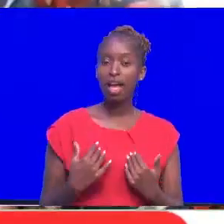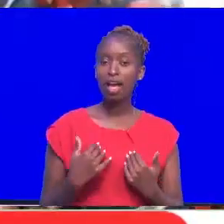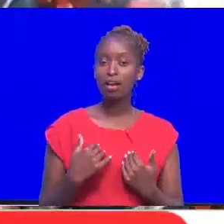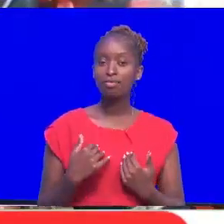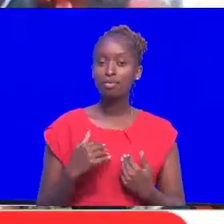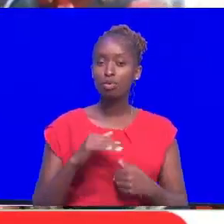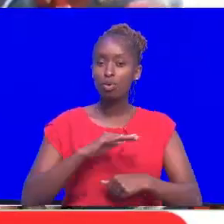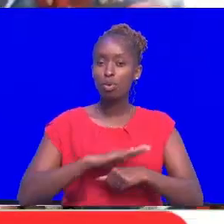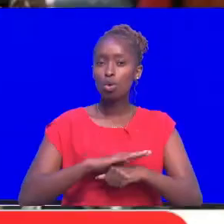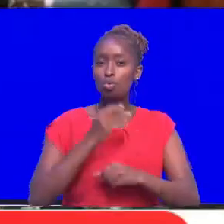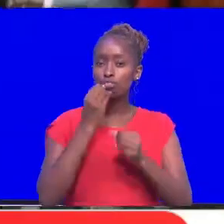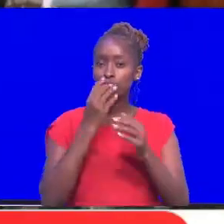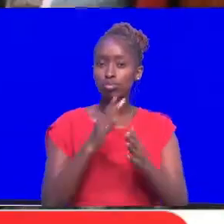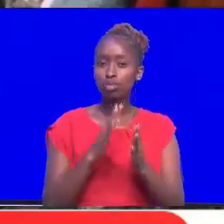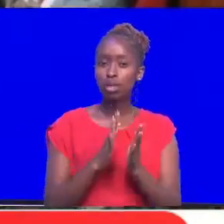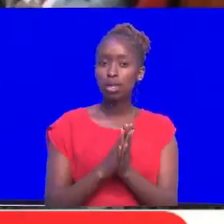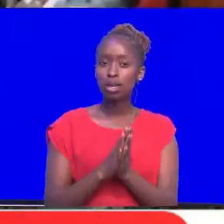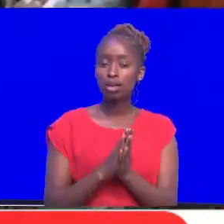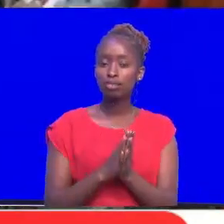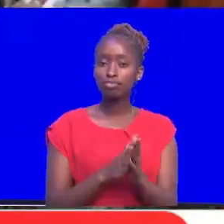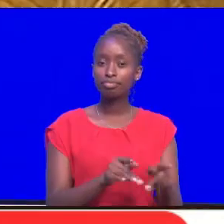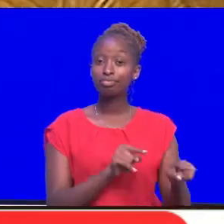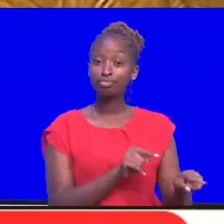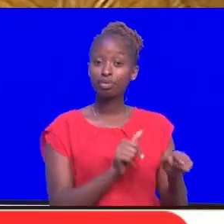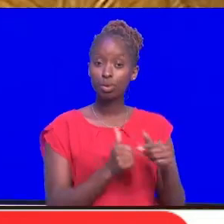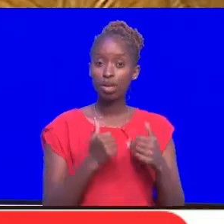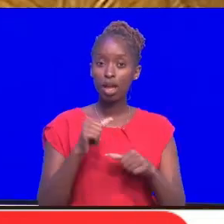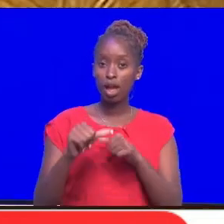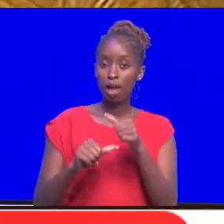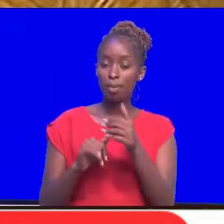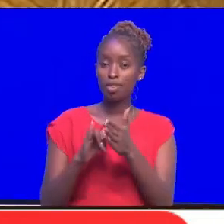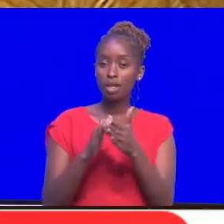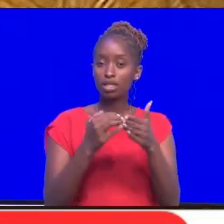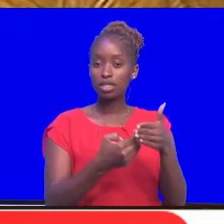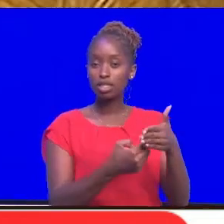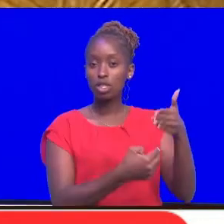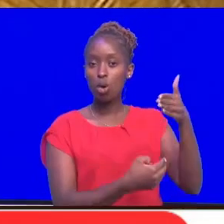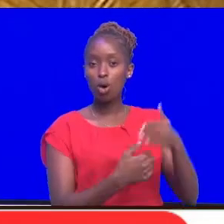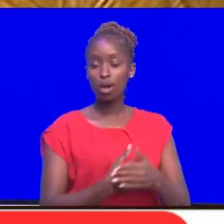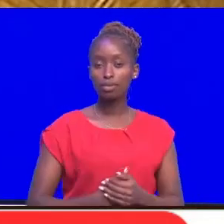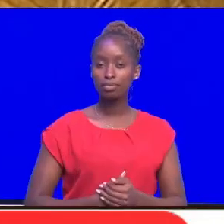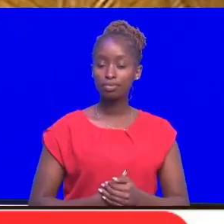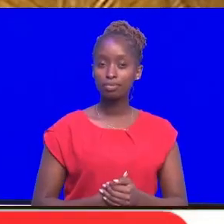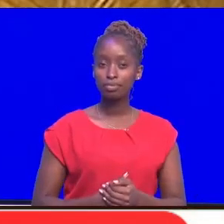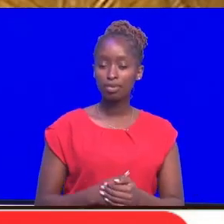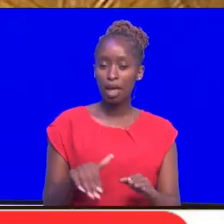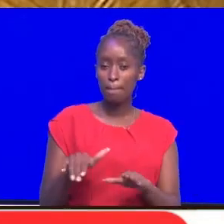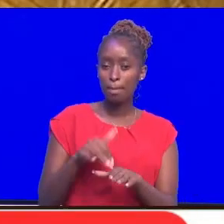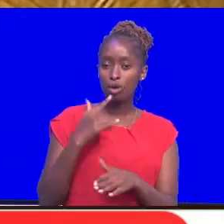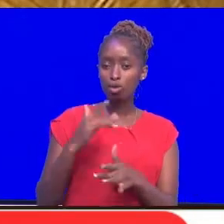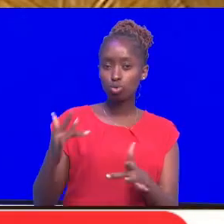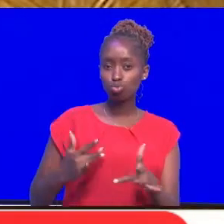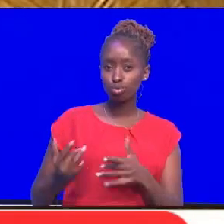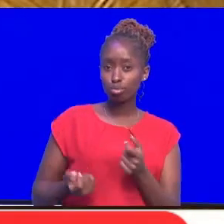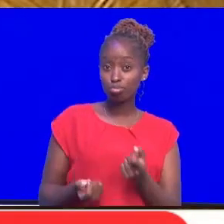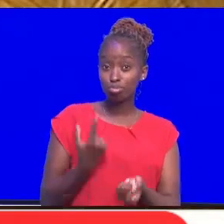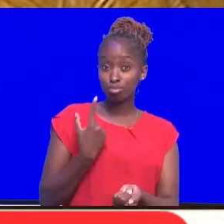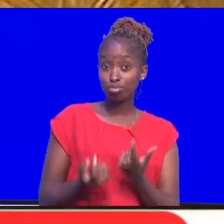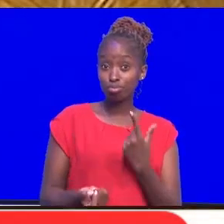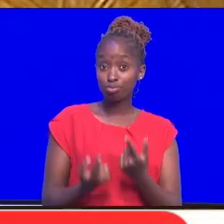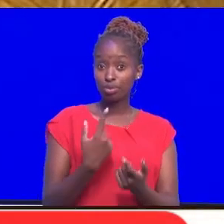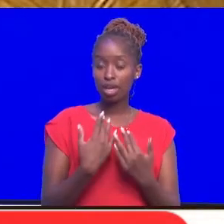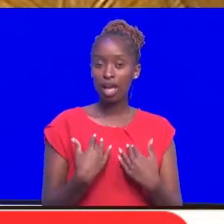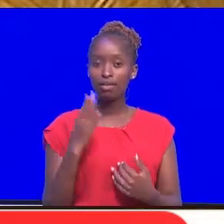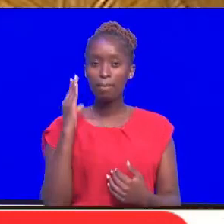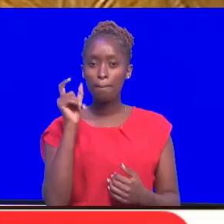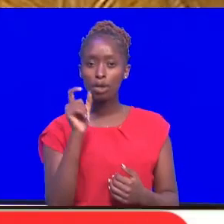and vitriolic allegations concerning the tower. The members who are raising concerns, like I heard one saying the lifts are